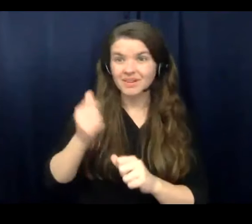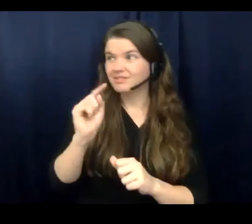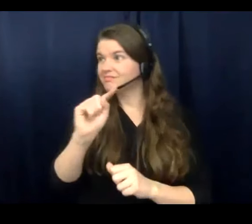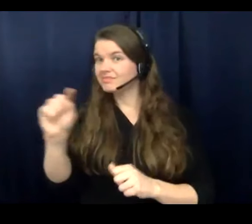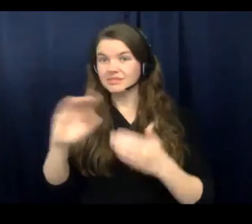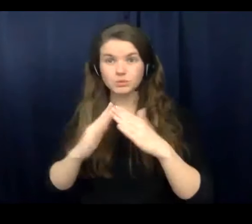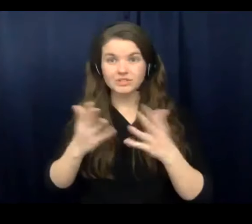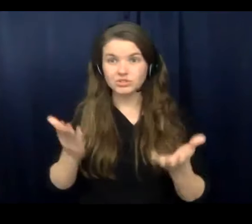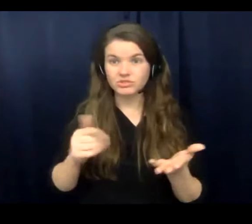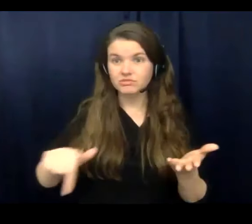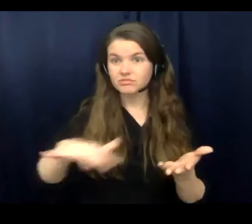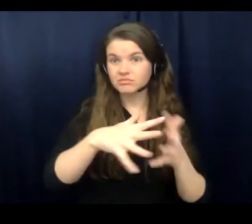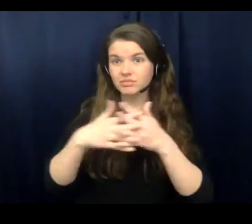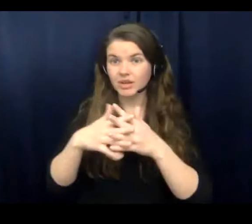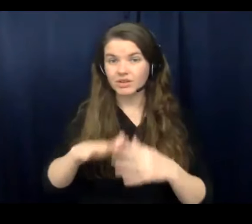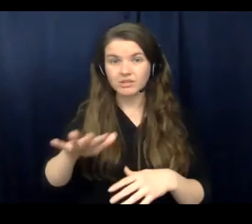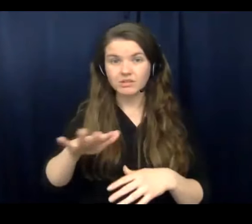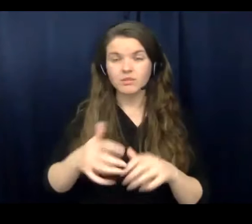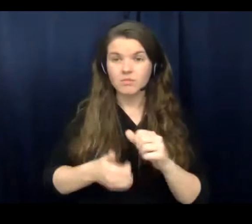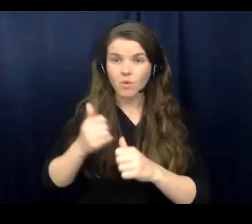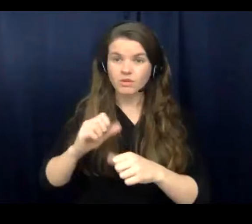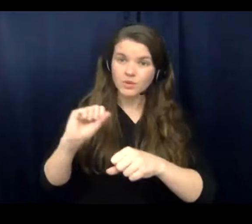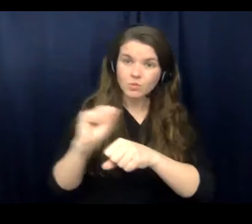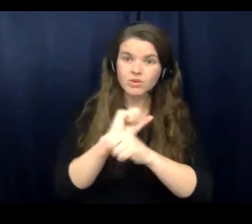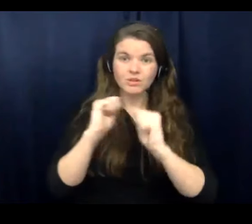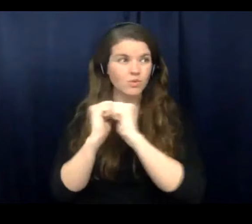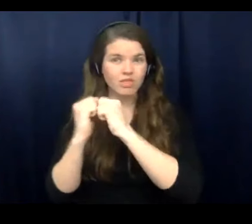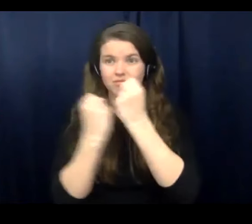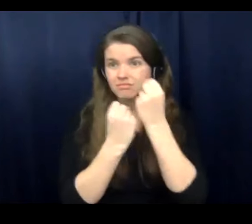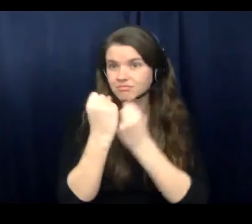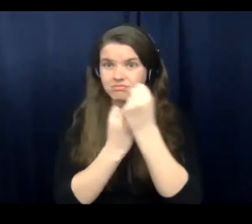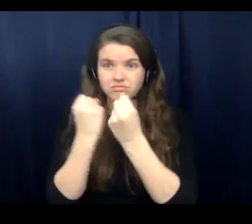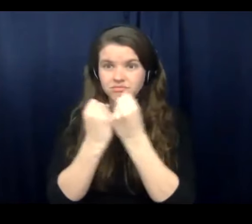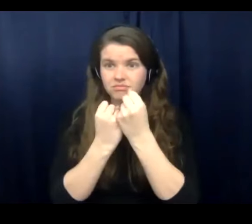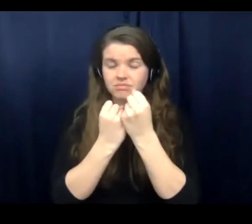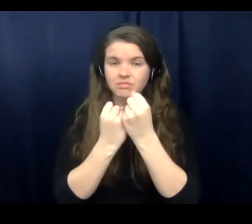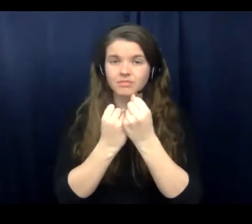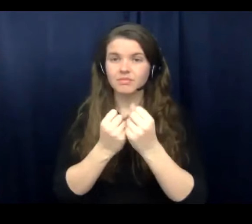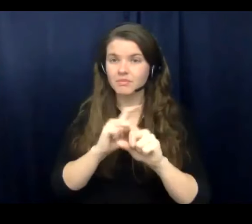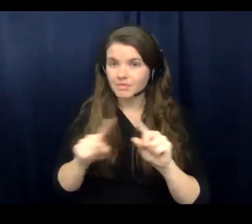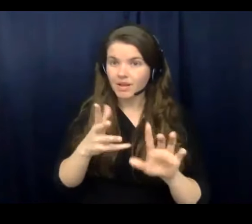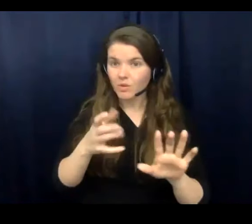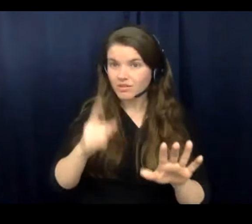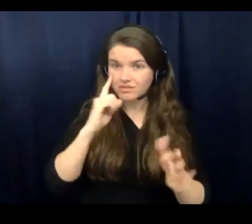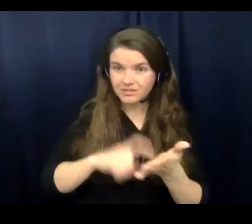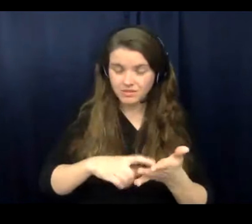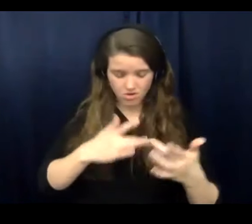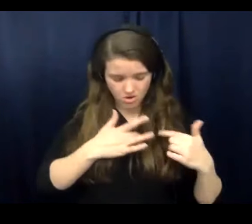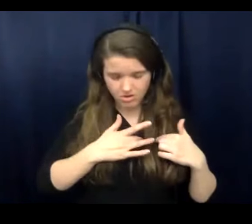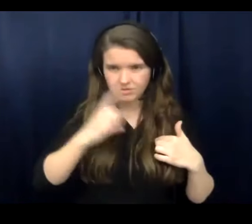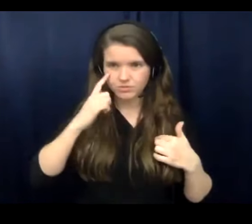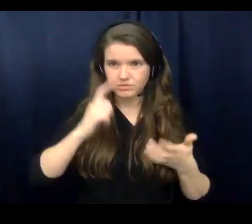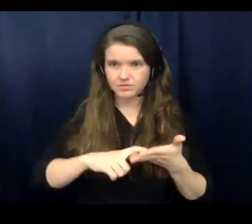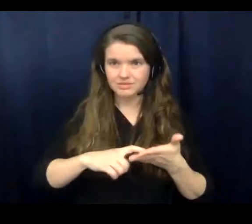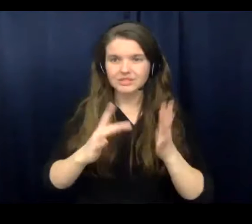United States are working with everyone in this pandemic. But I want you to make sure you recognize deep in your heart that Jesus Christ